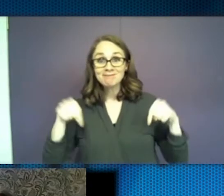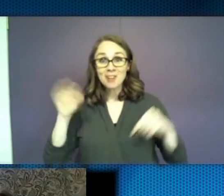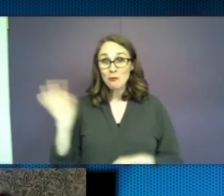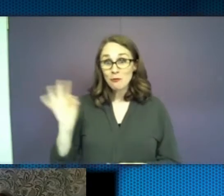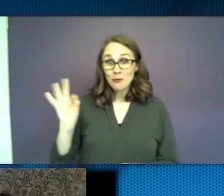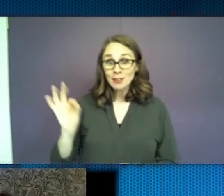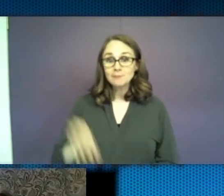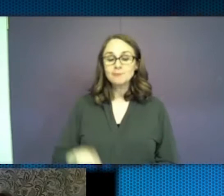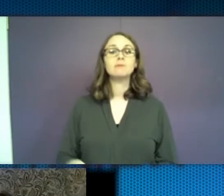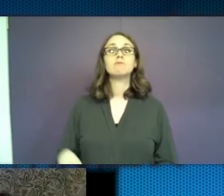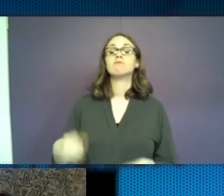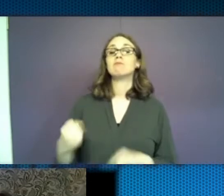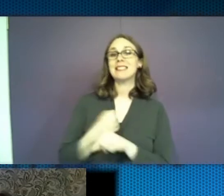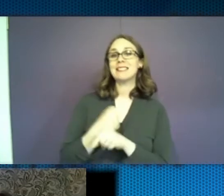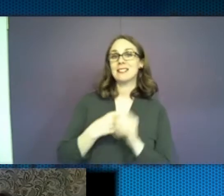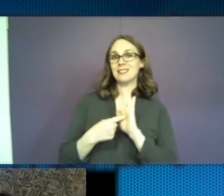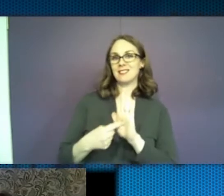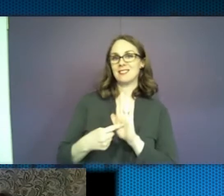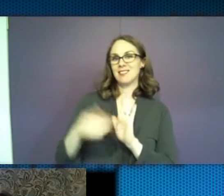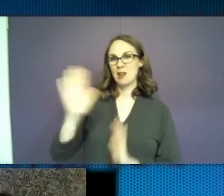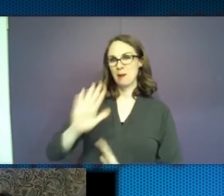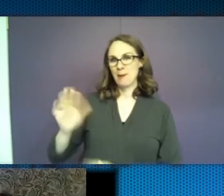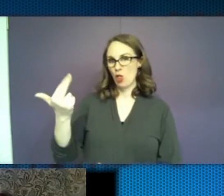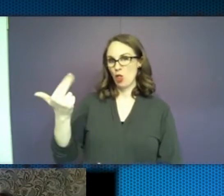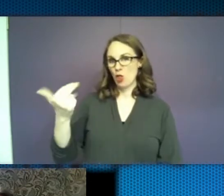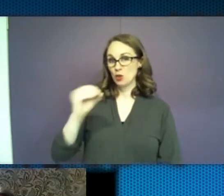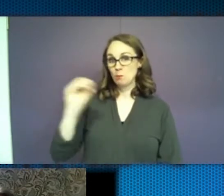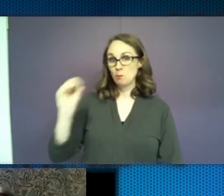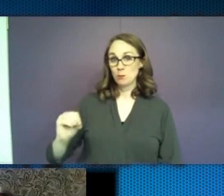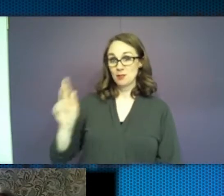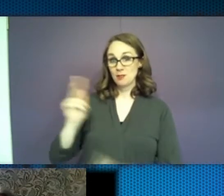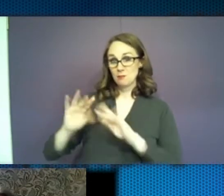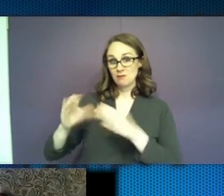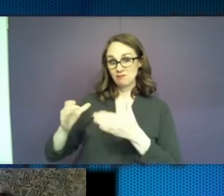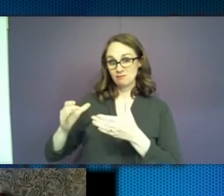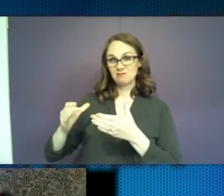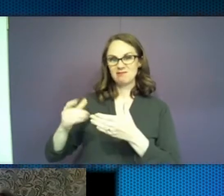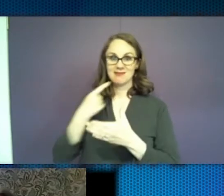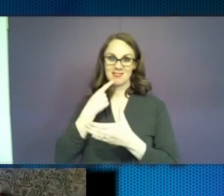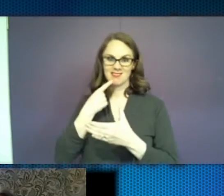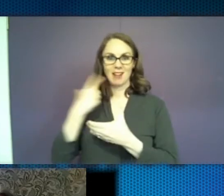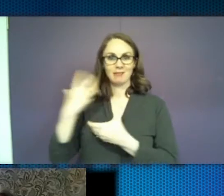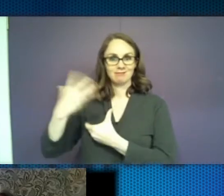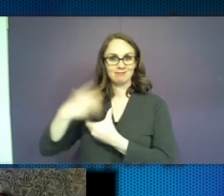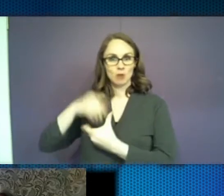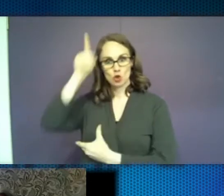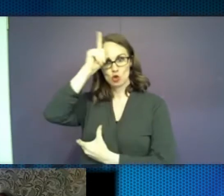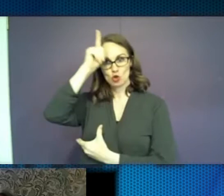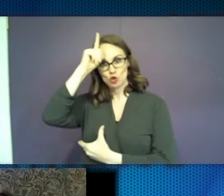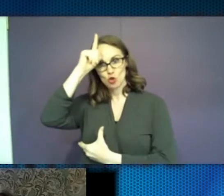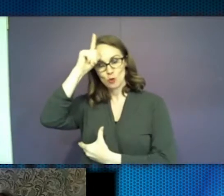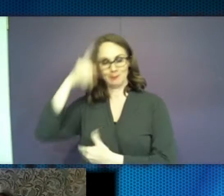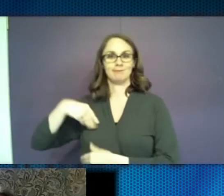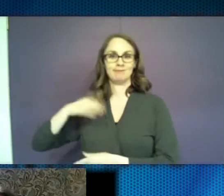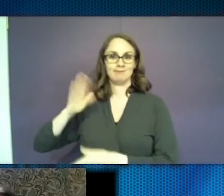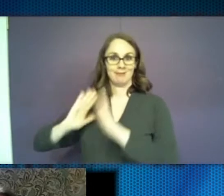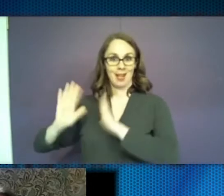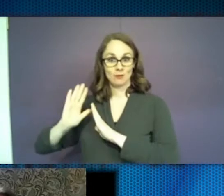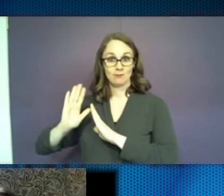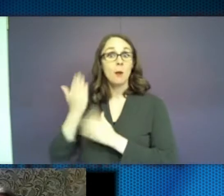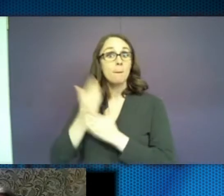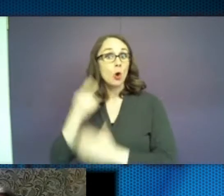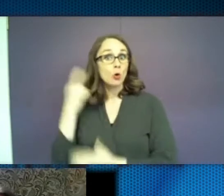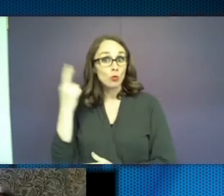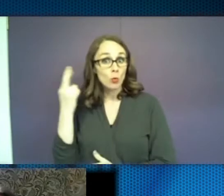Statistically, in Maryland, almost 13% of the population self-reports as having German ancestry. Part of the reason